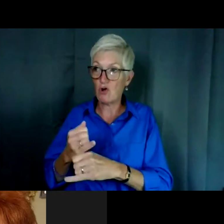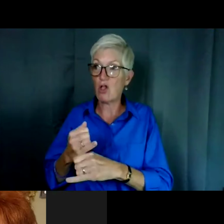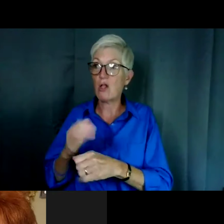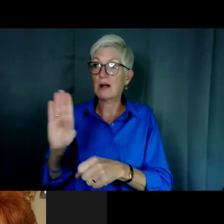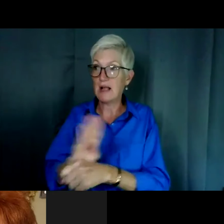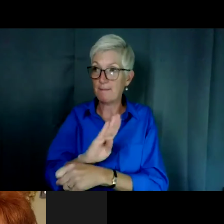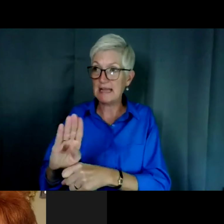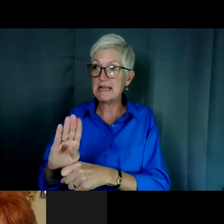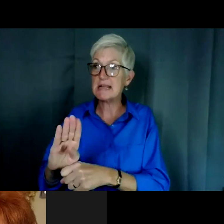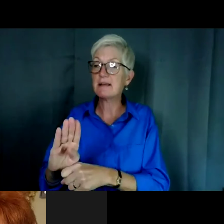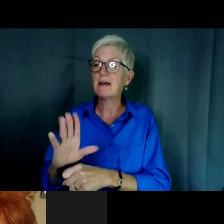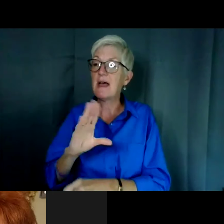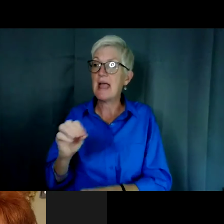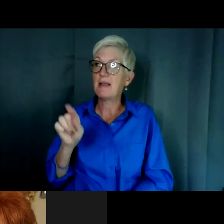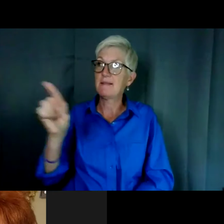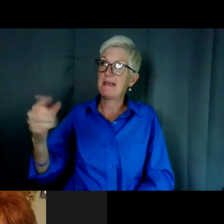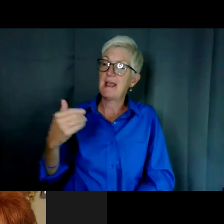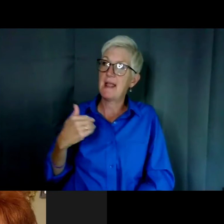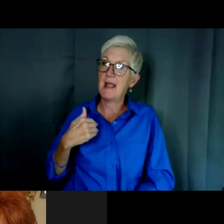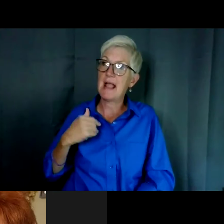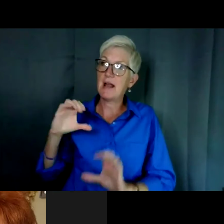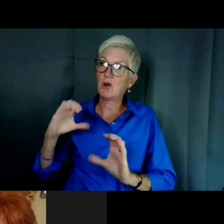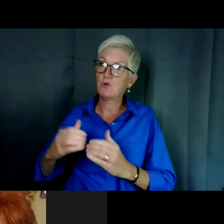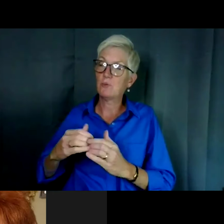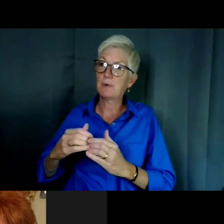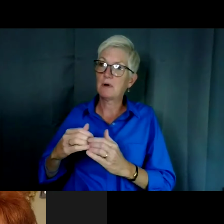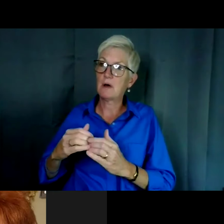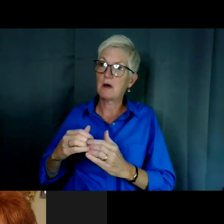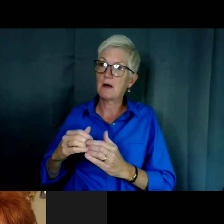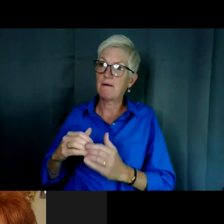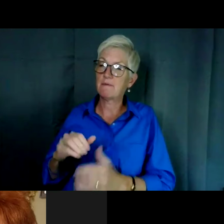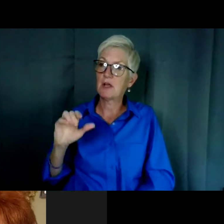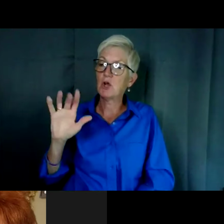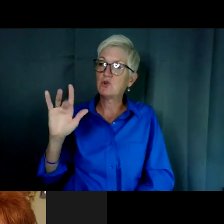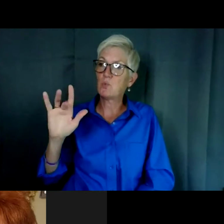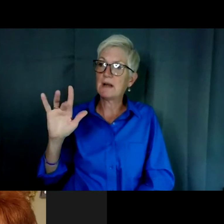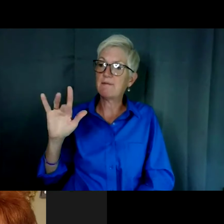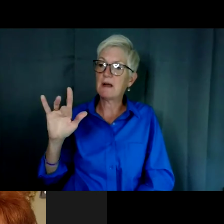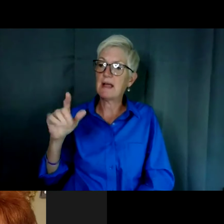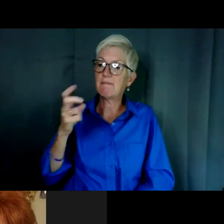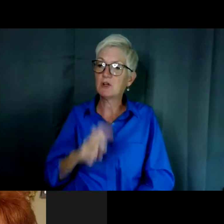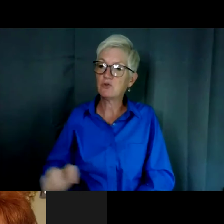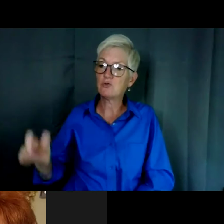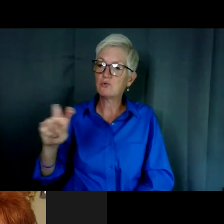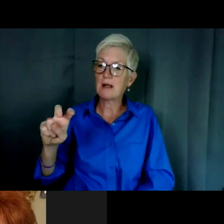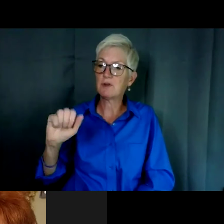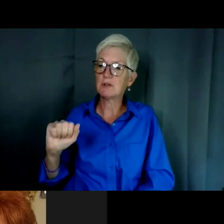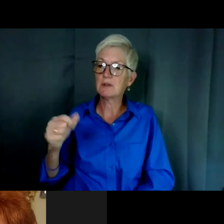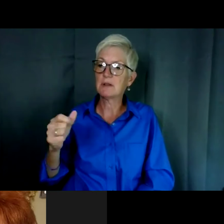company, and they had a group of 25 travel agents that worked for the company